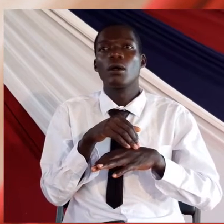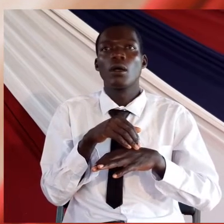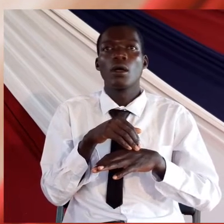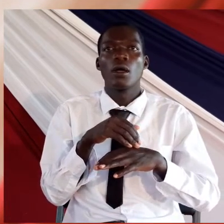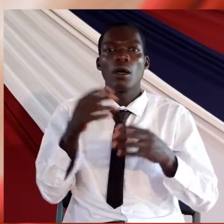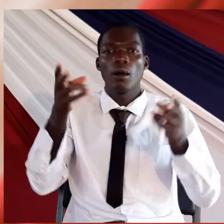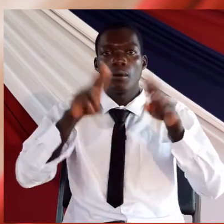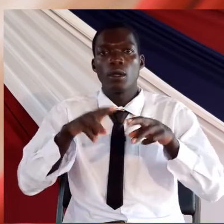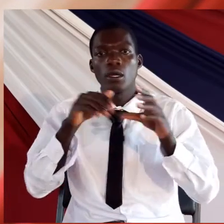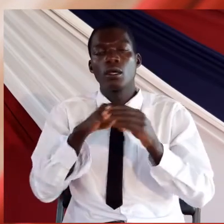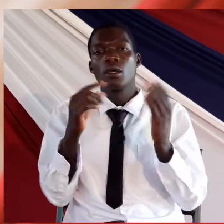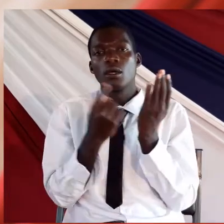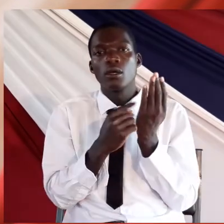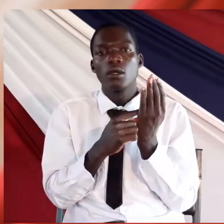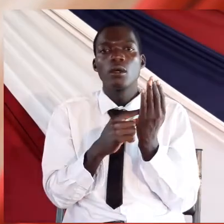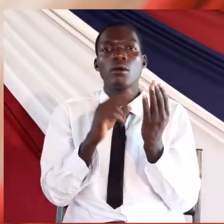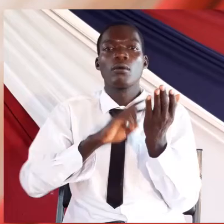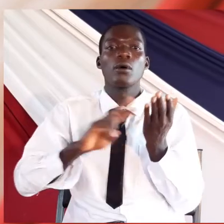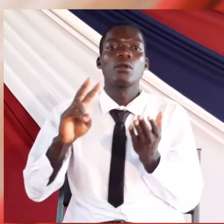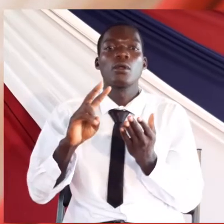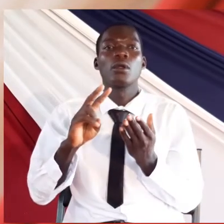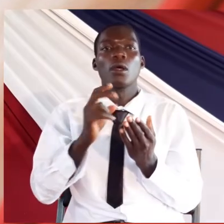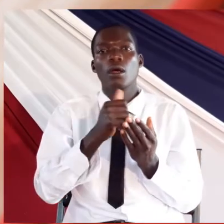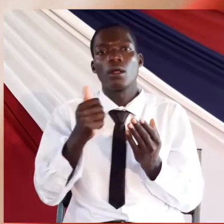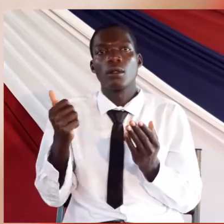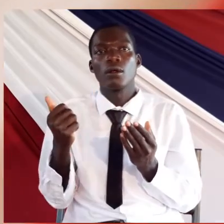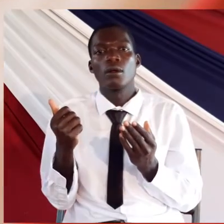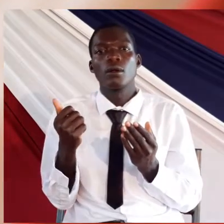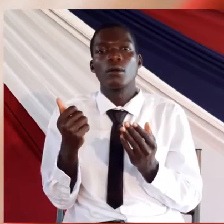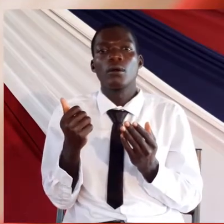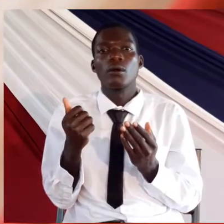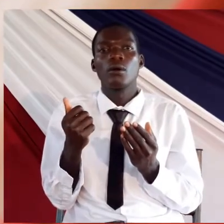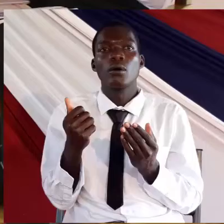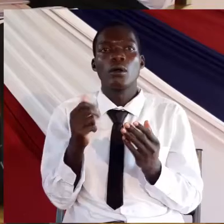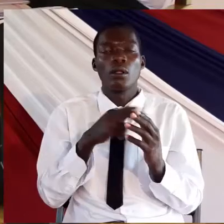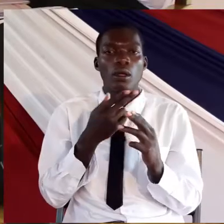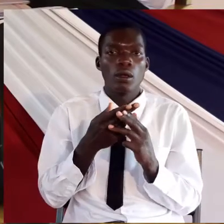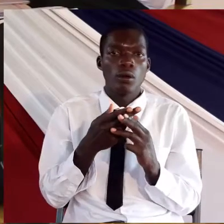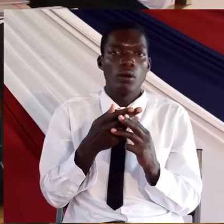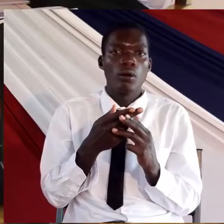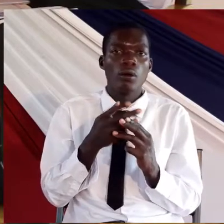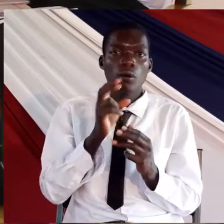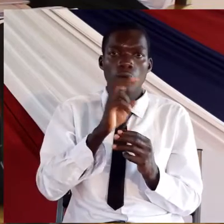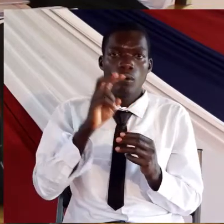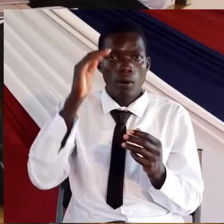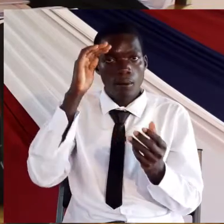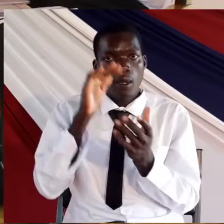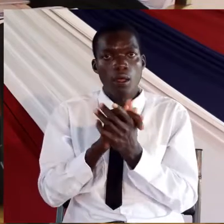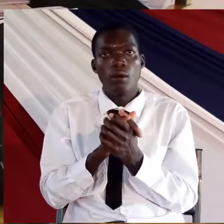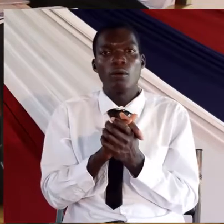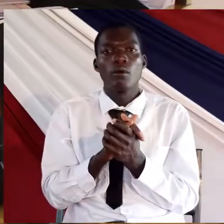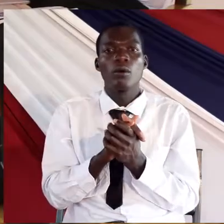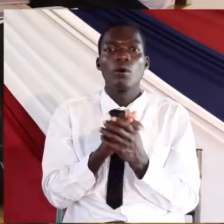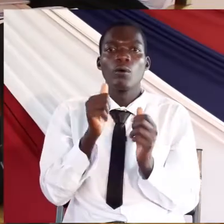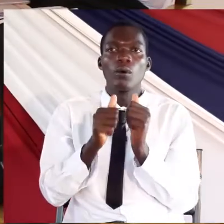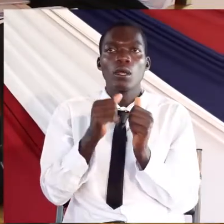the aspect of Genesis versus paganism, mm-hmm. paganism are the beliefs mm-hmm.